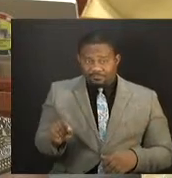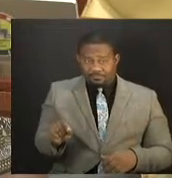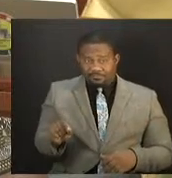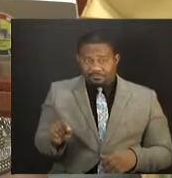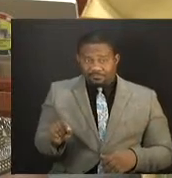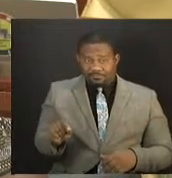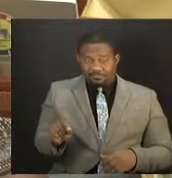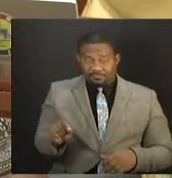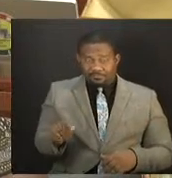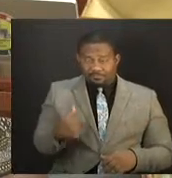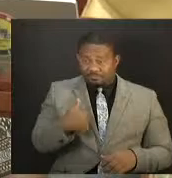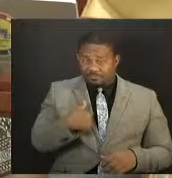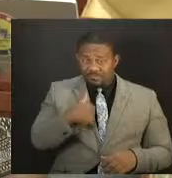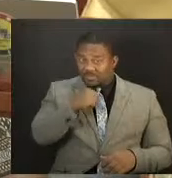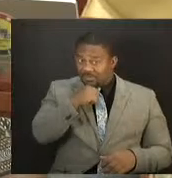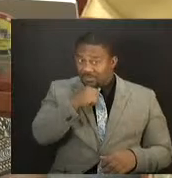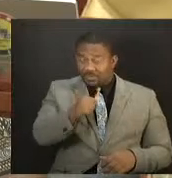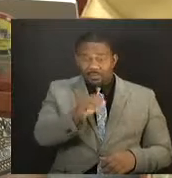2020.